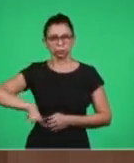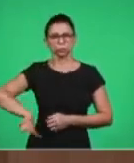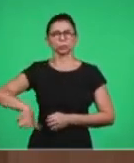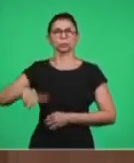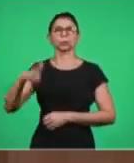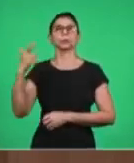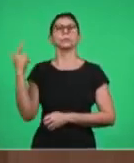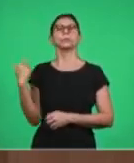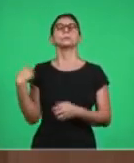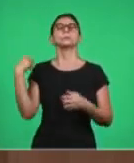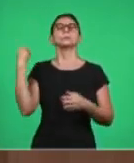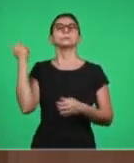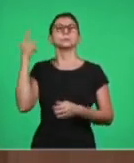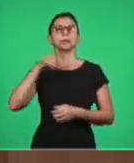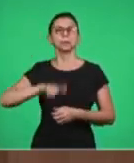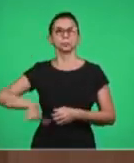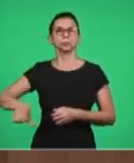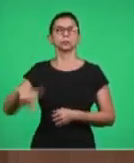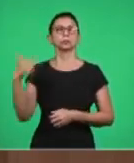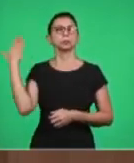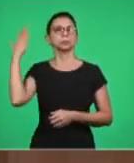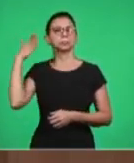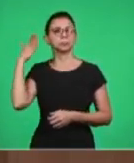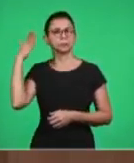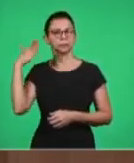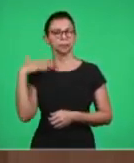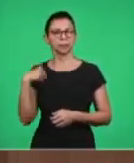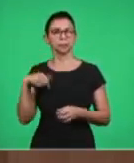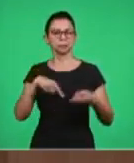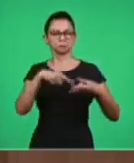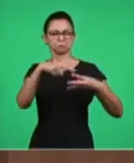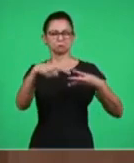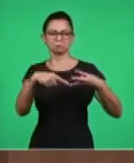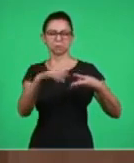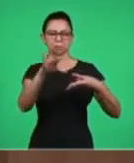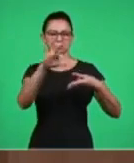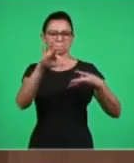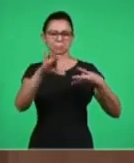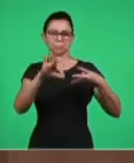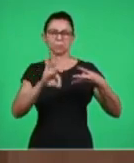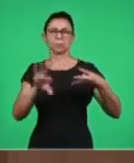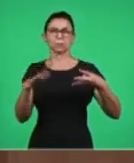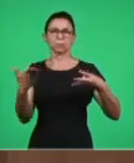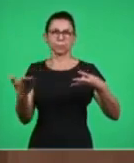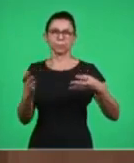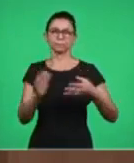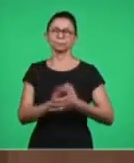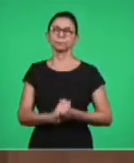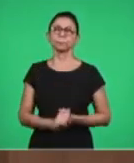need. Therefore, the word is with Pastor Gilson, so that he may